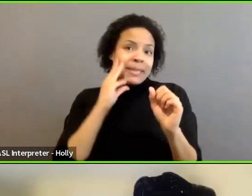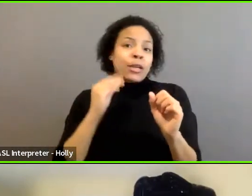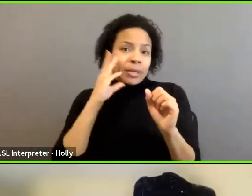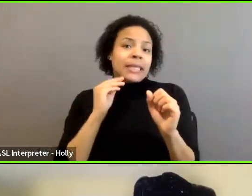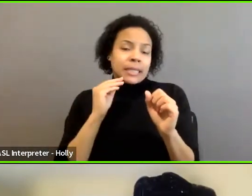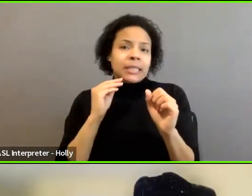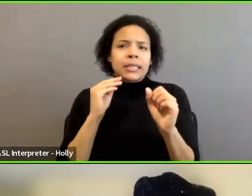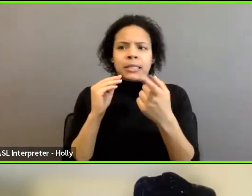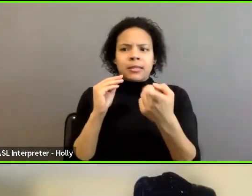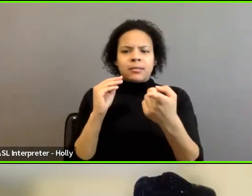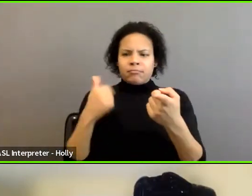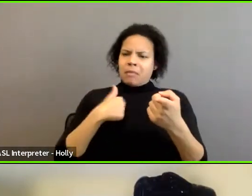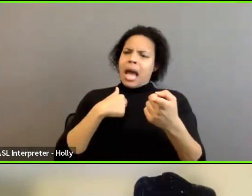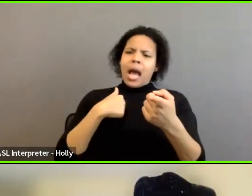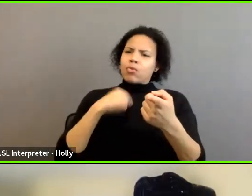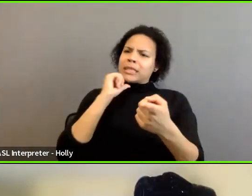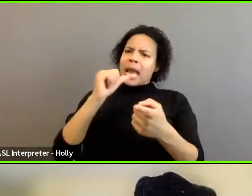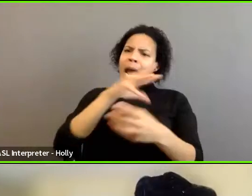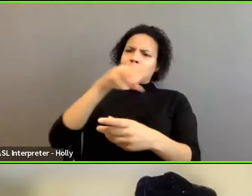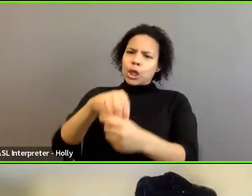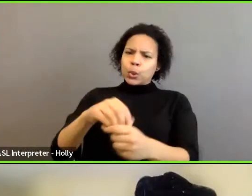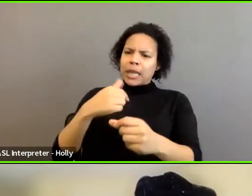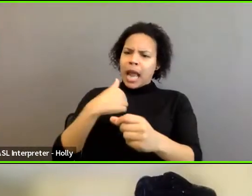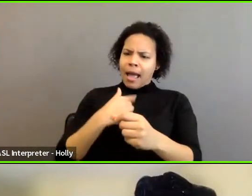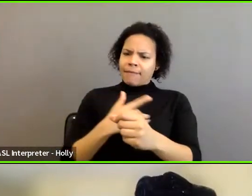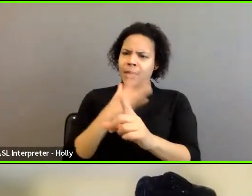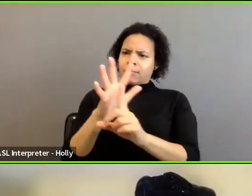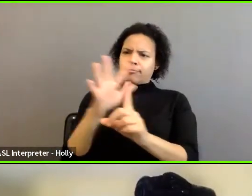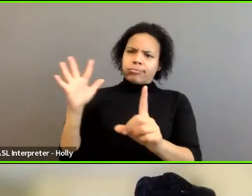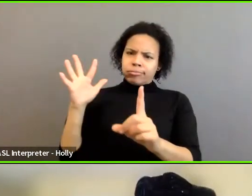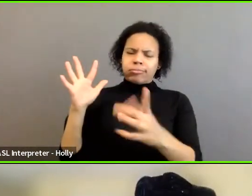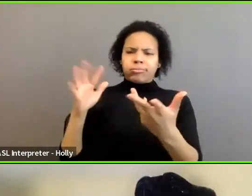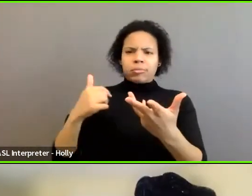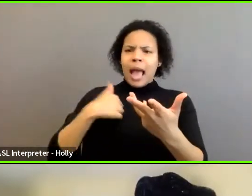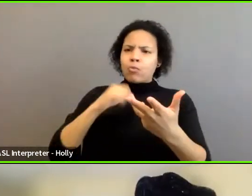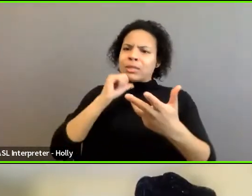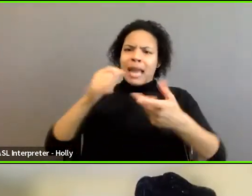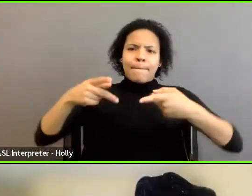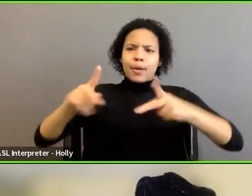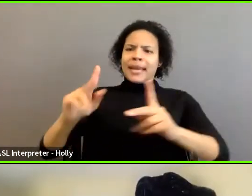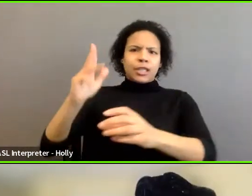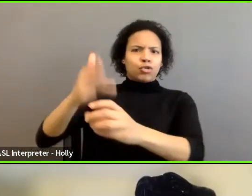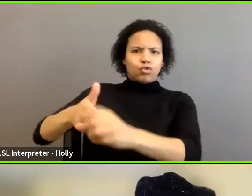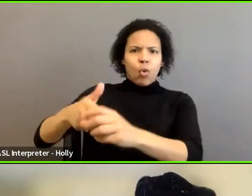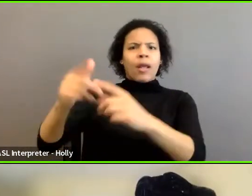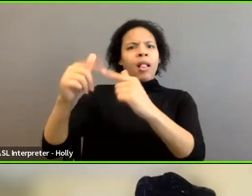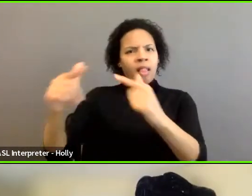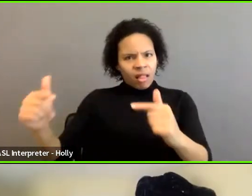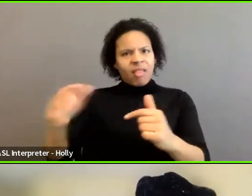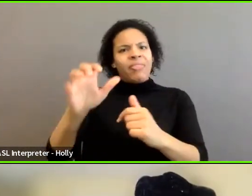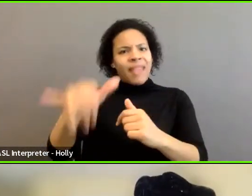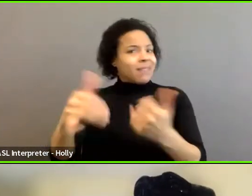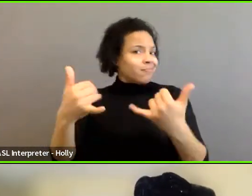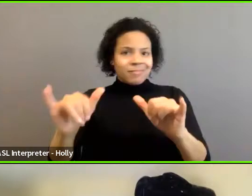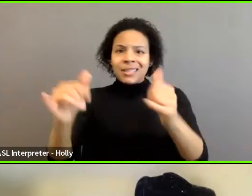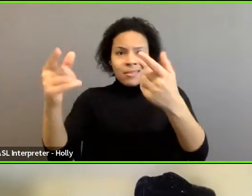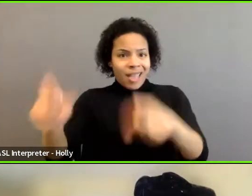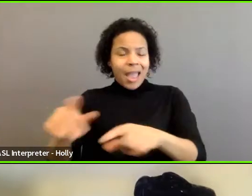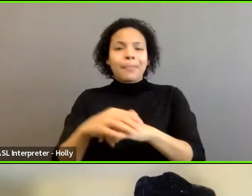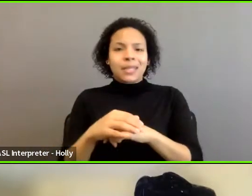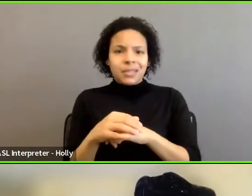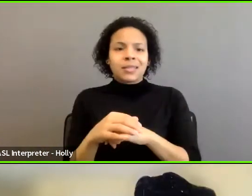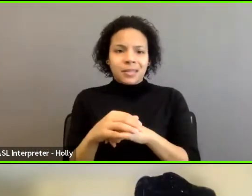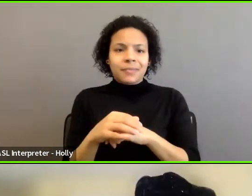that Black student unions did is they asked for restructuring of student support services that went beyond